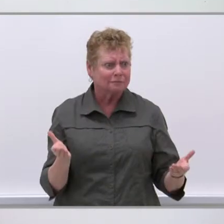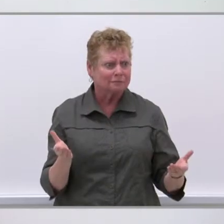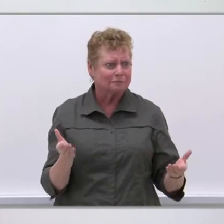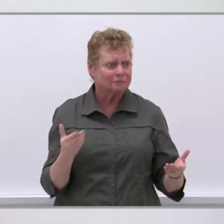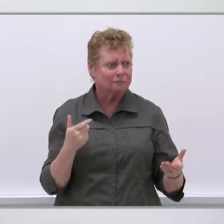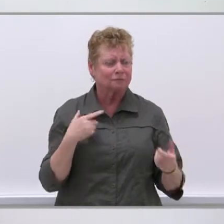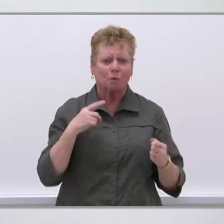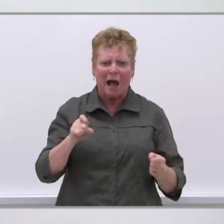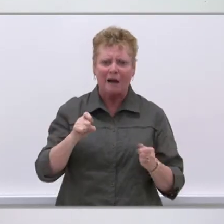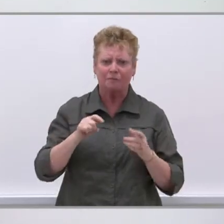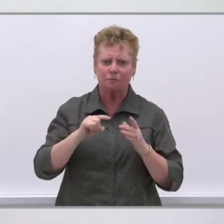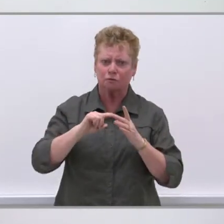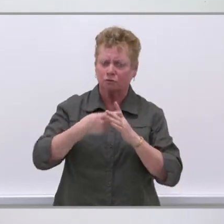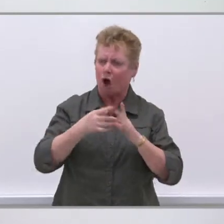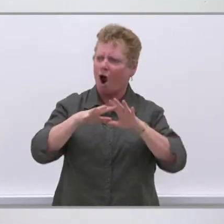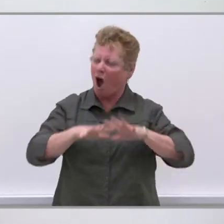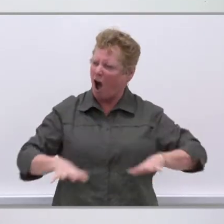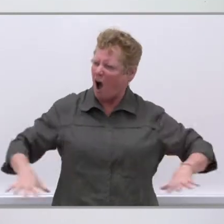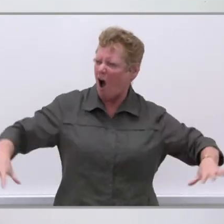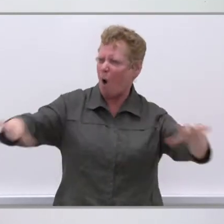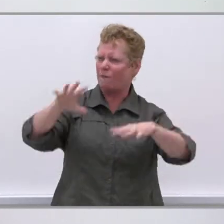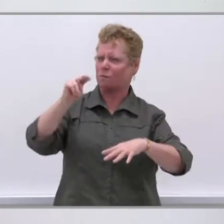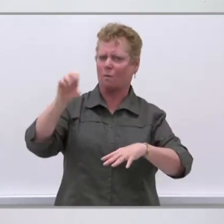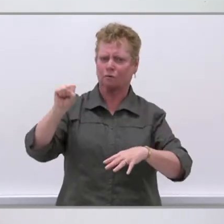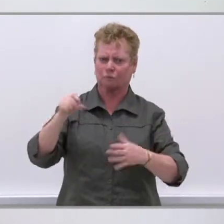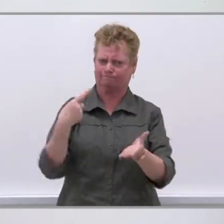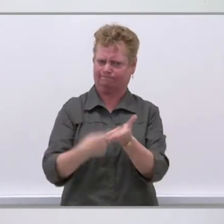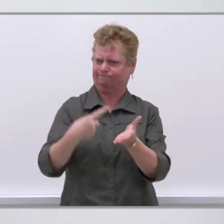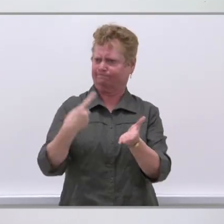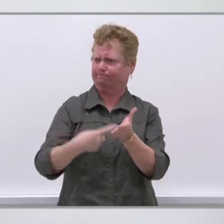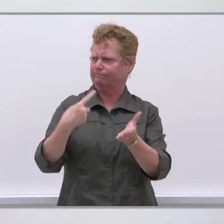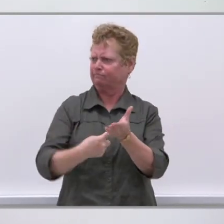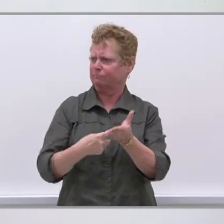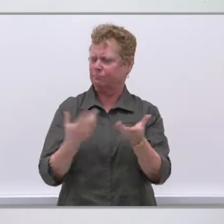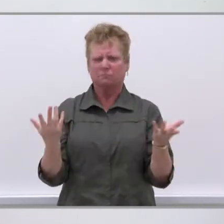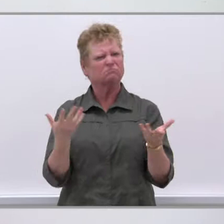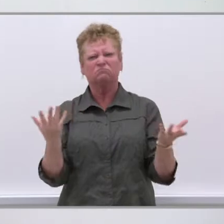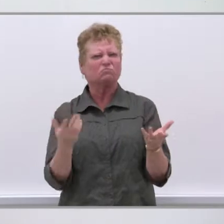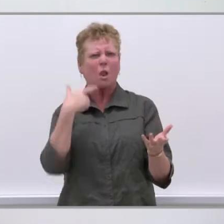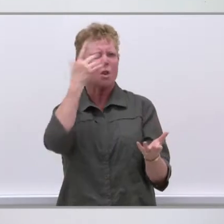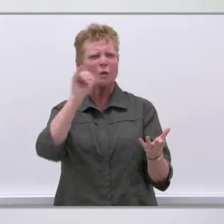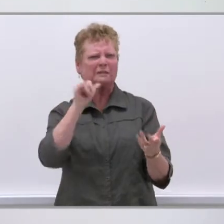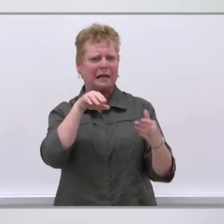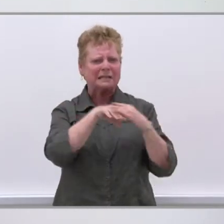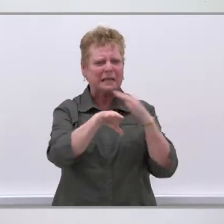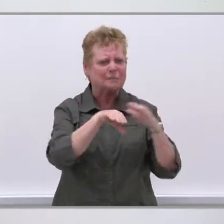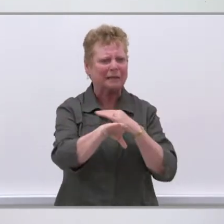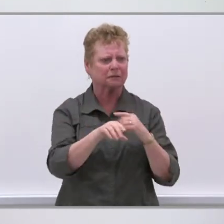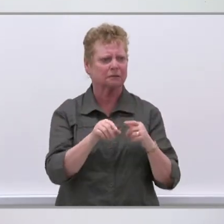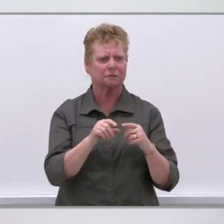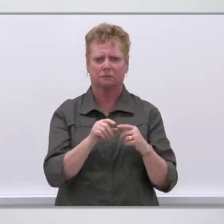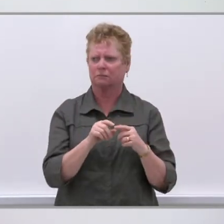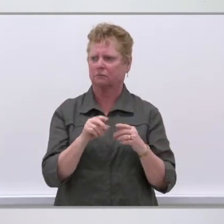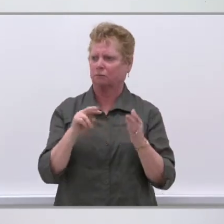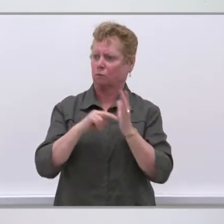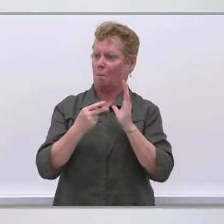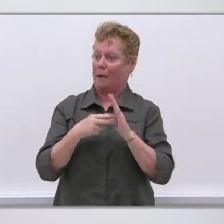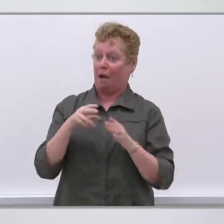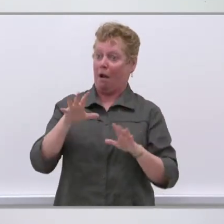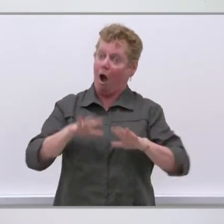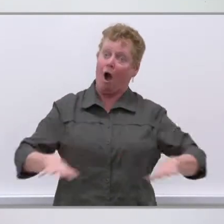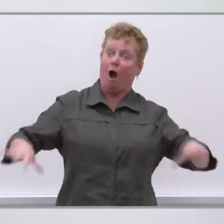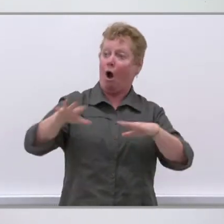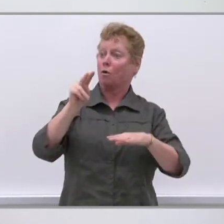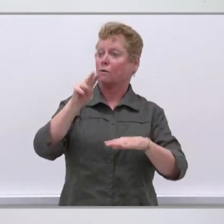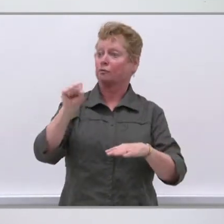to start a province-wide discussion about accessibility to promote a Nova Scotia